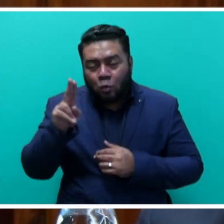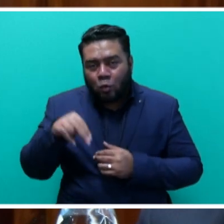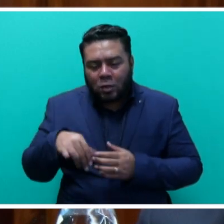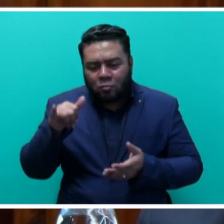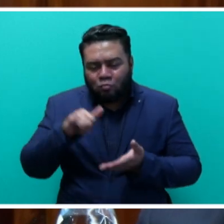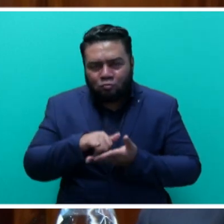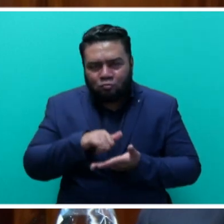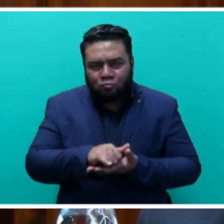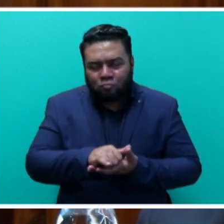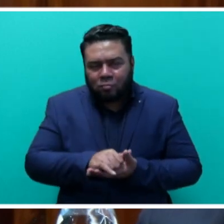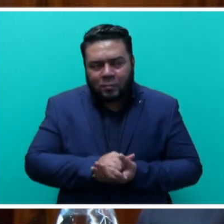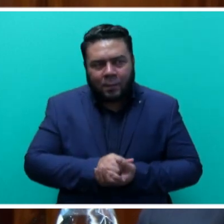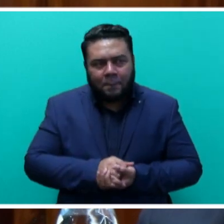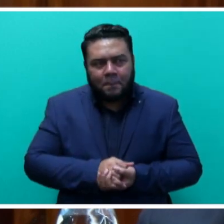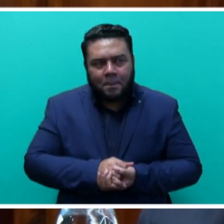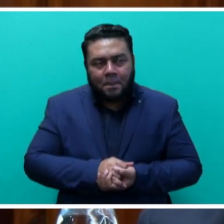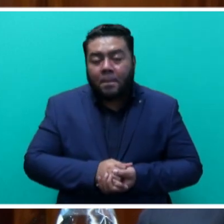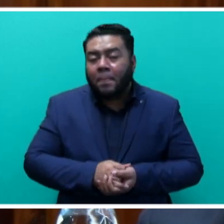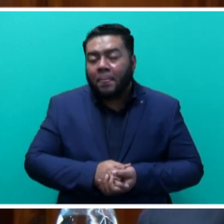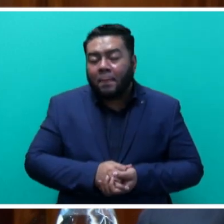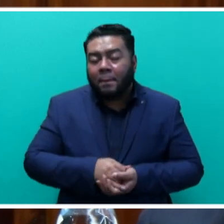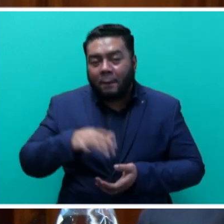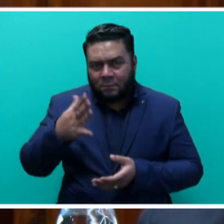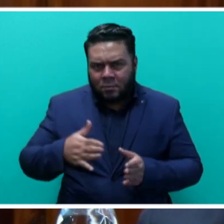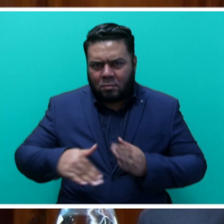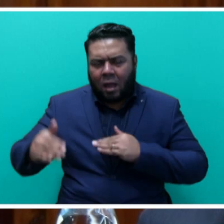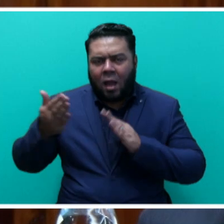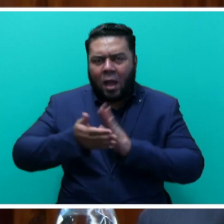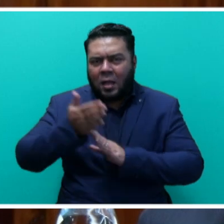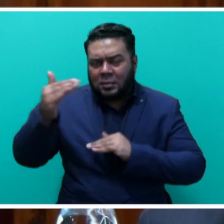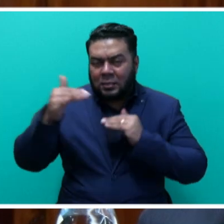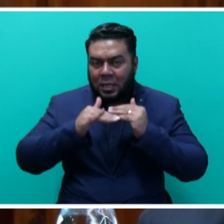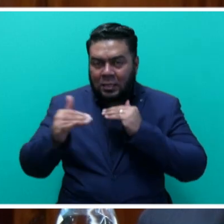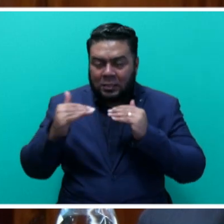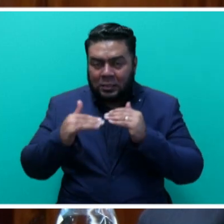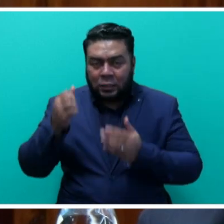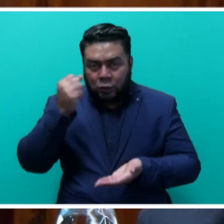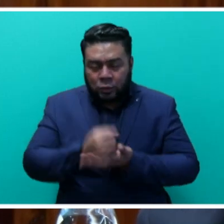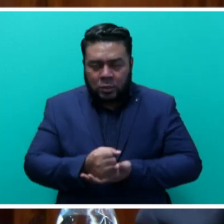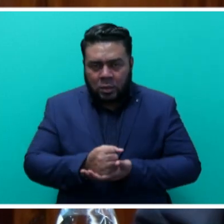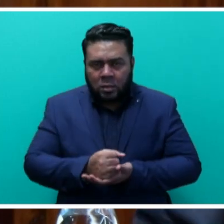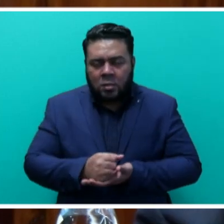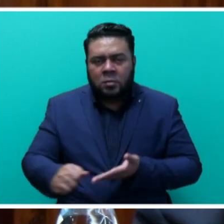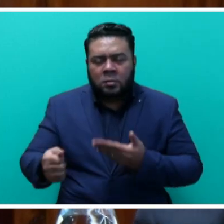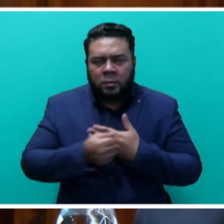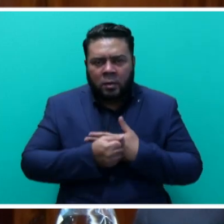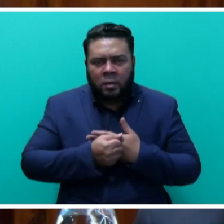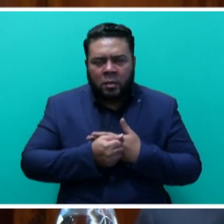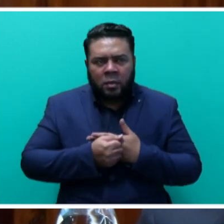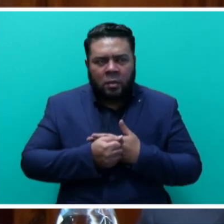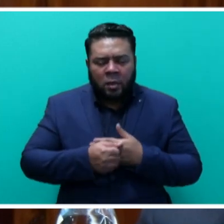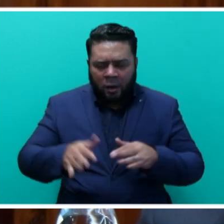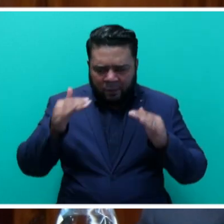Aerodrome. The airline continues to uphold these high standards, ensuring that our safe aviation operations